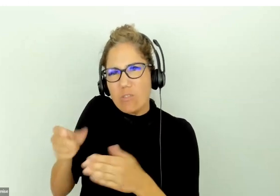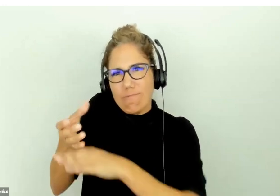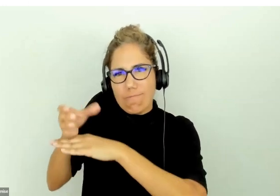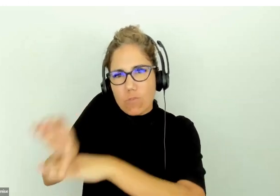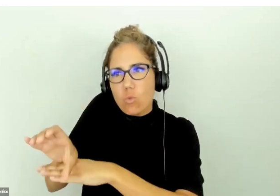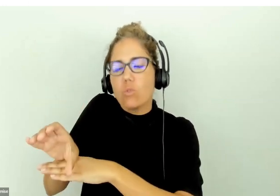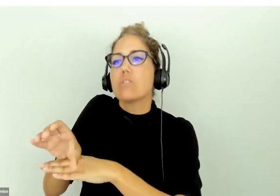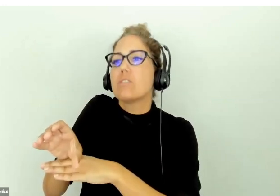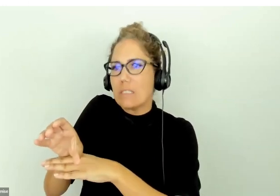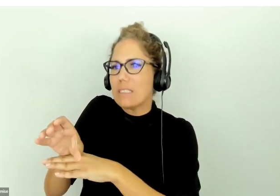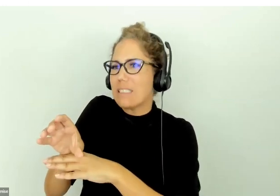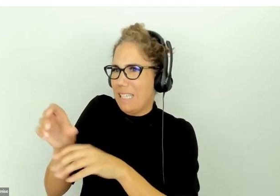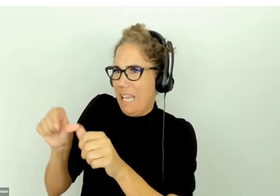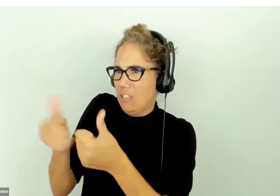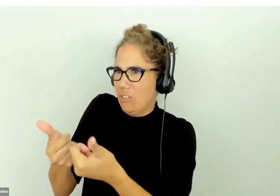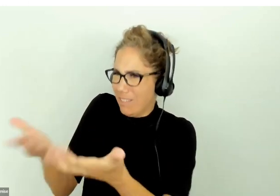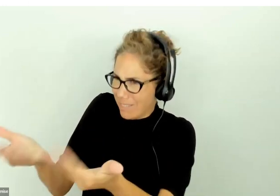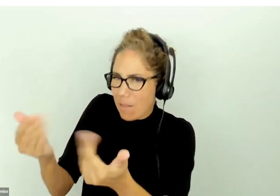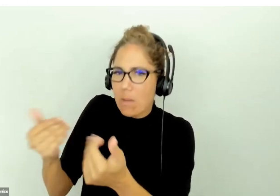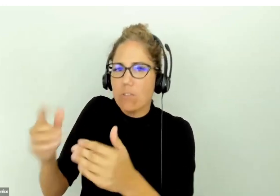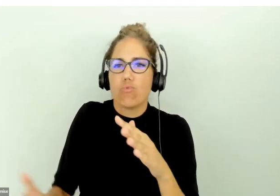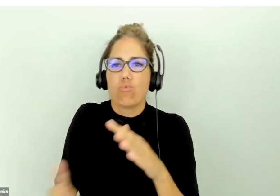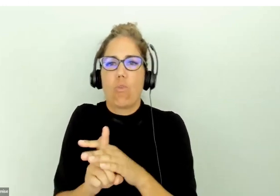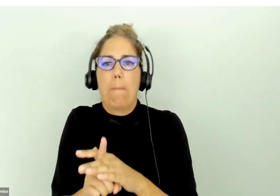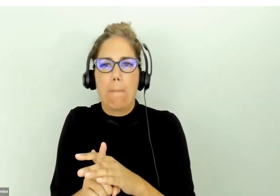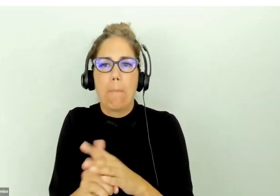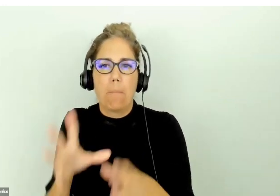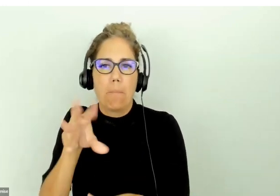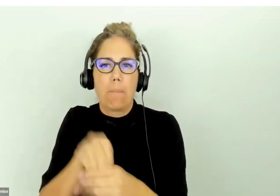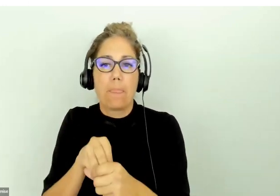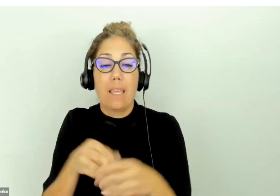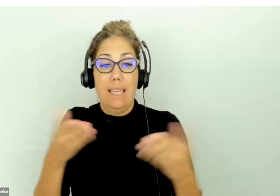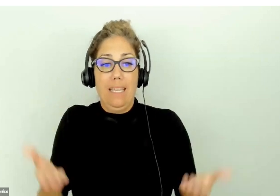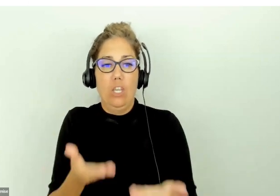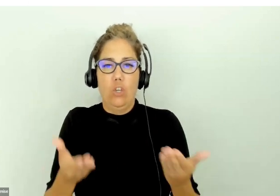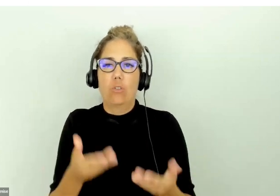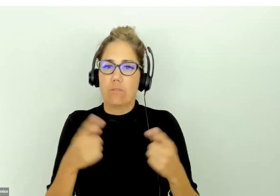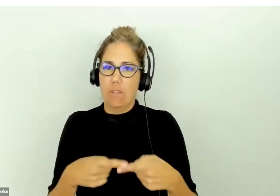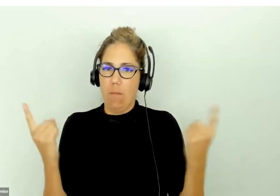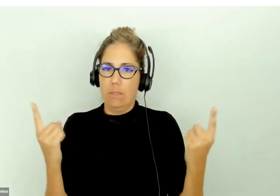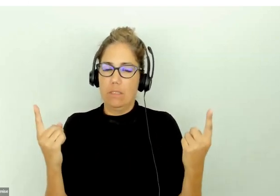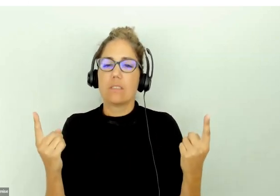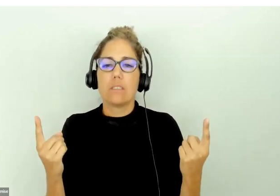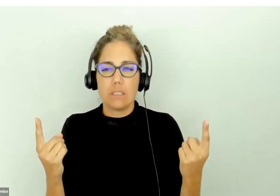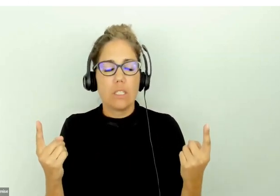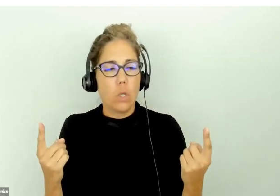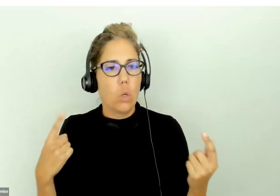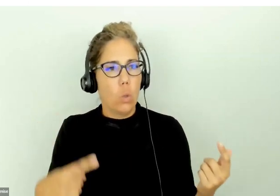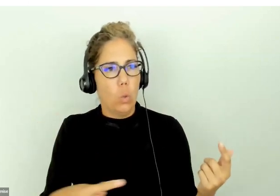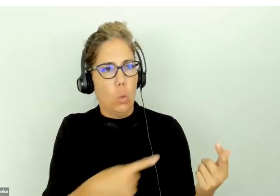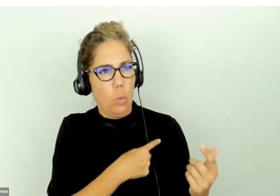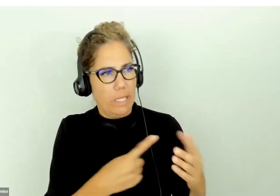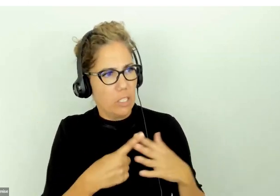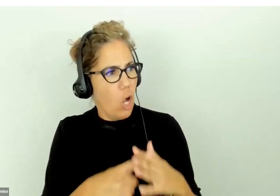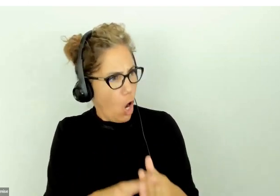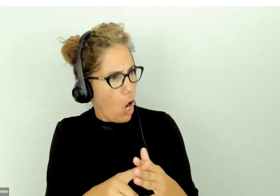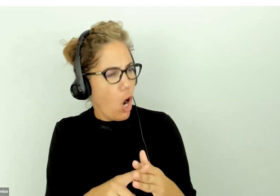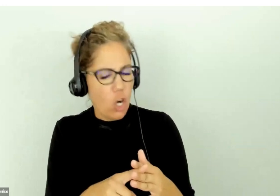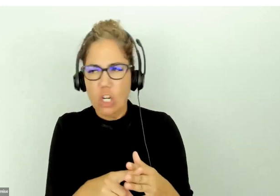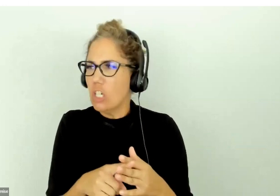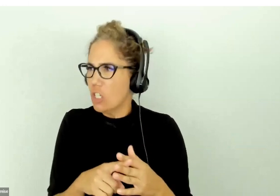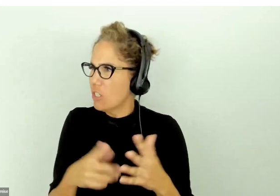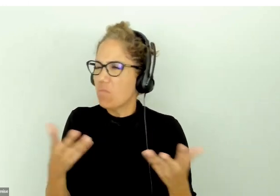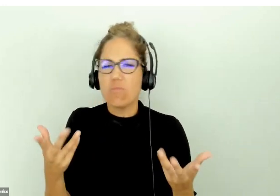them to show up. It has been the opposite here. In fact, we started and thought, let's just keep it to a